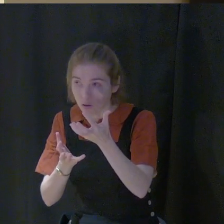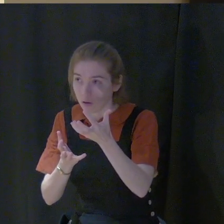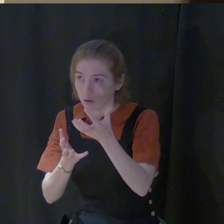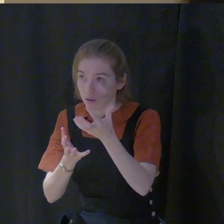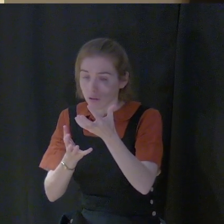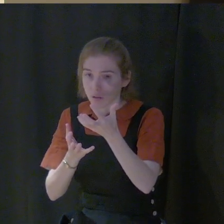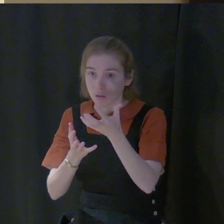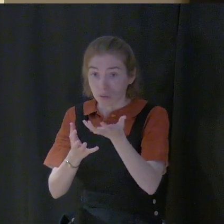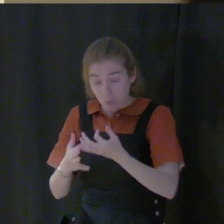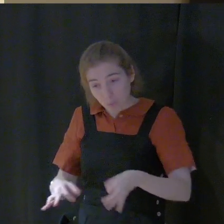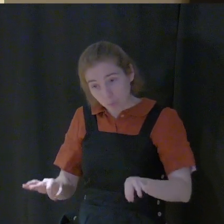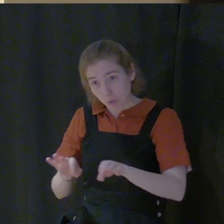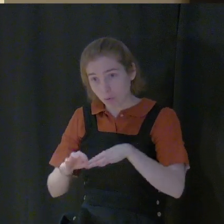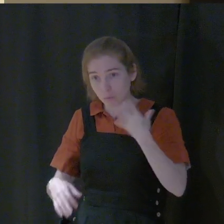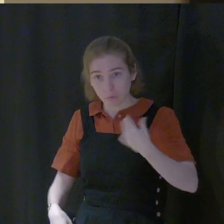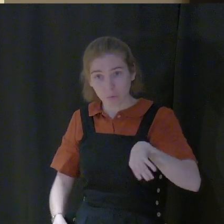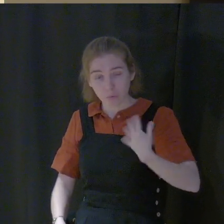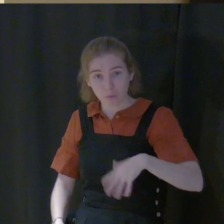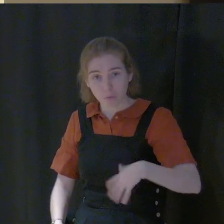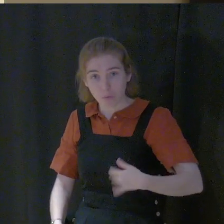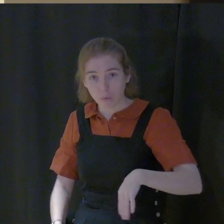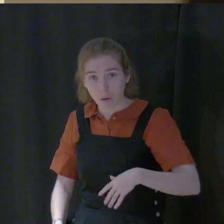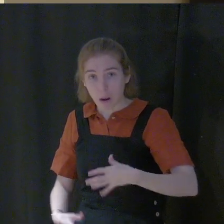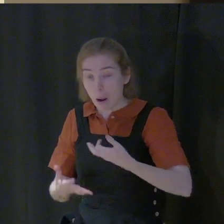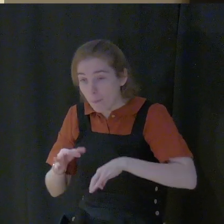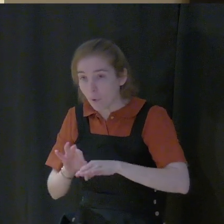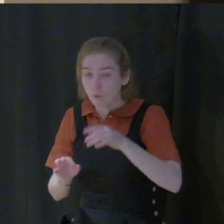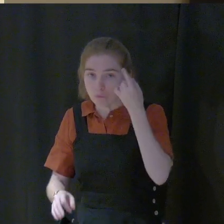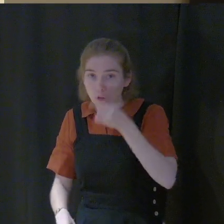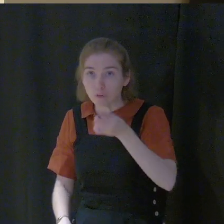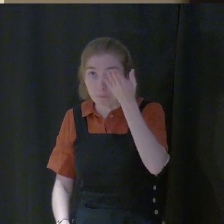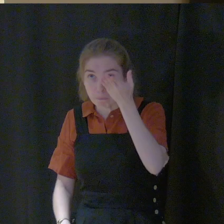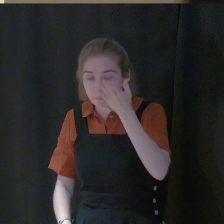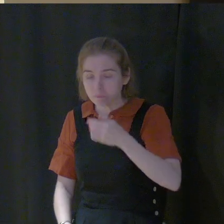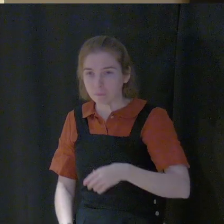It's important. It's important to him.